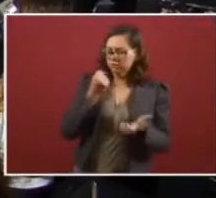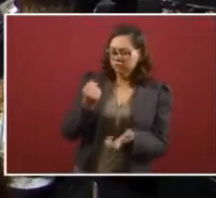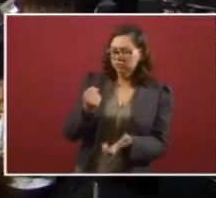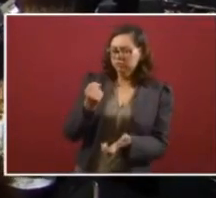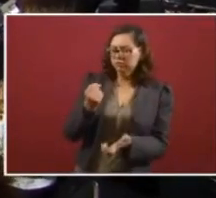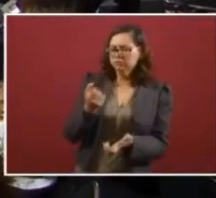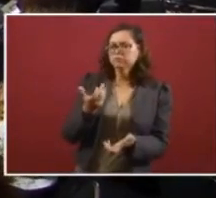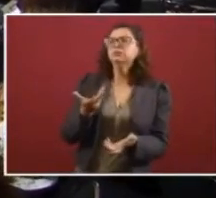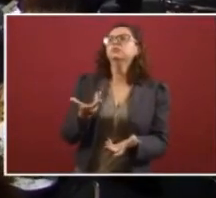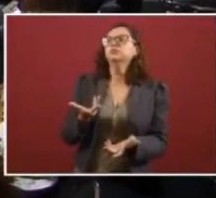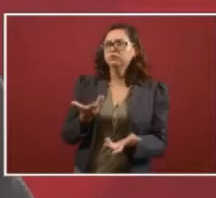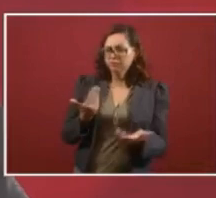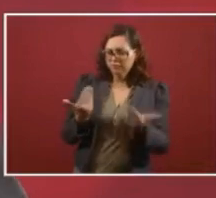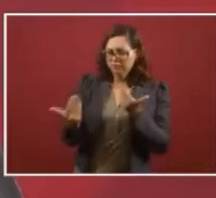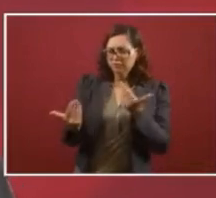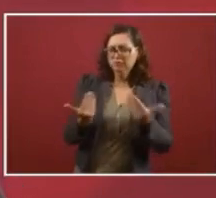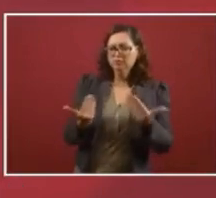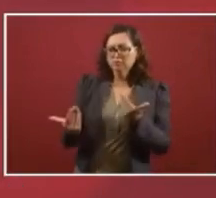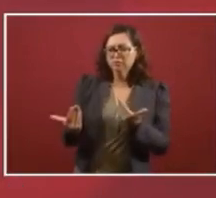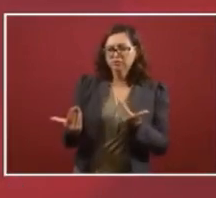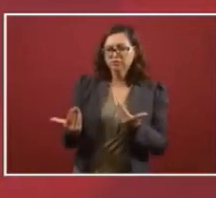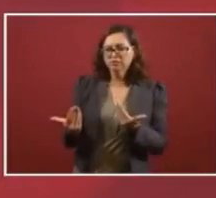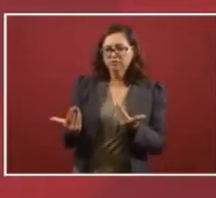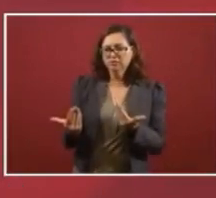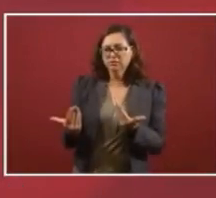and they maintain their